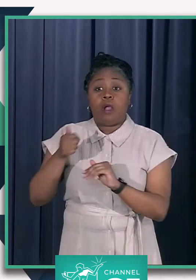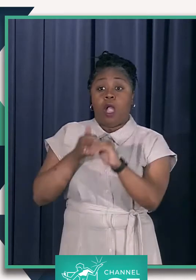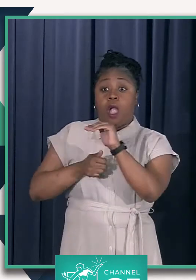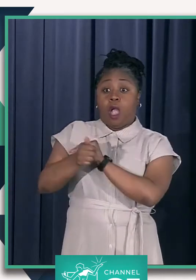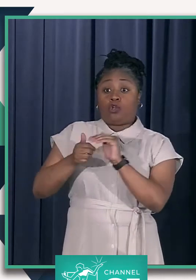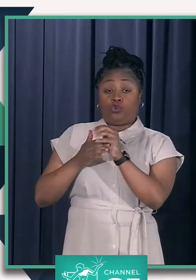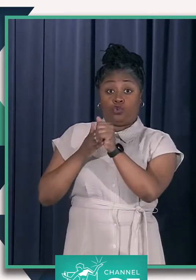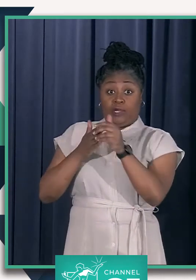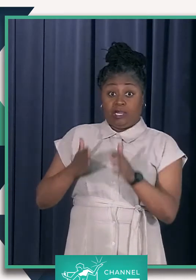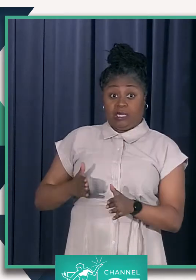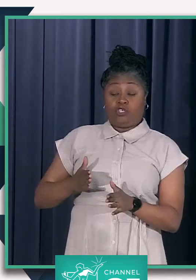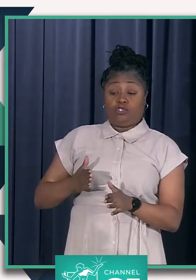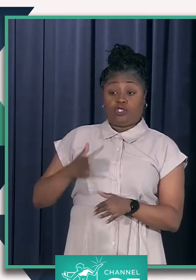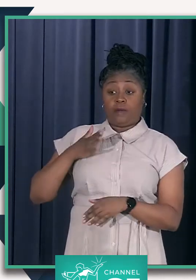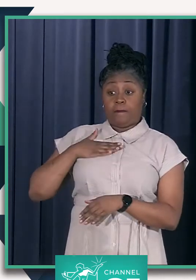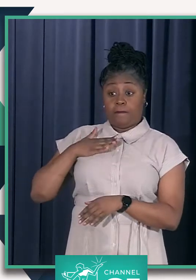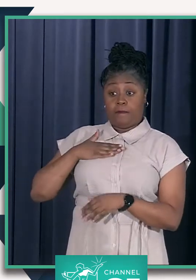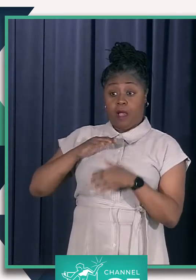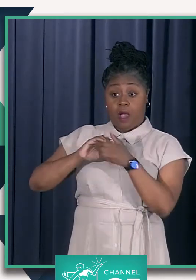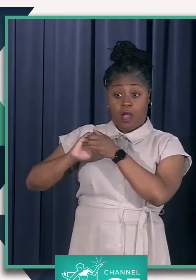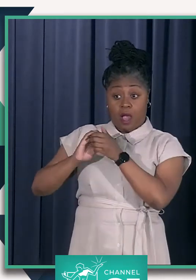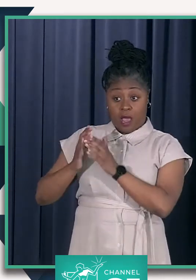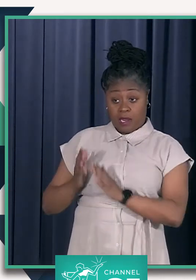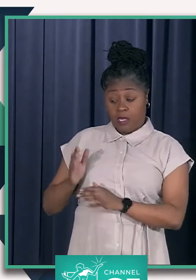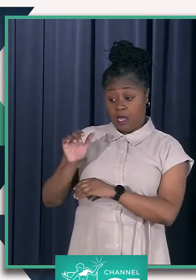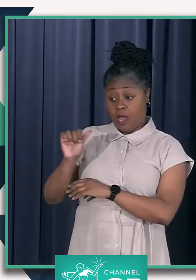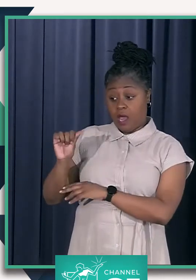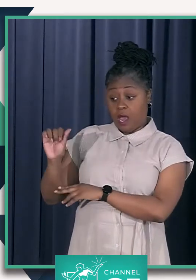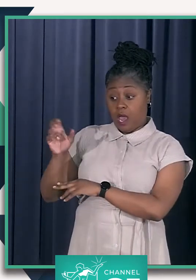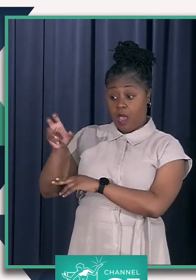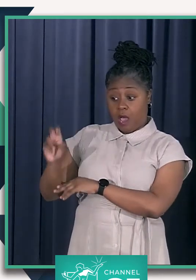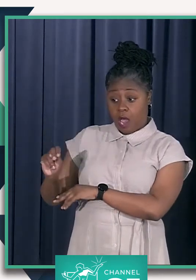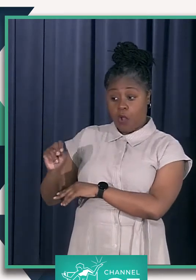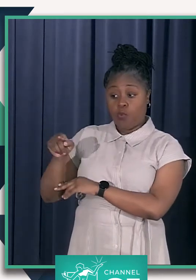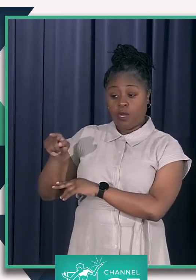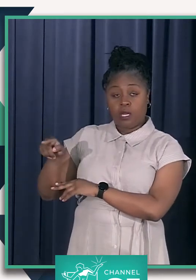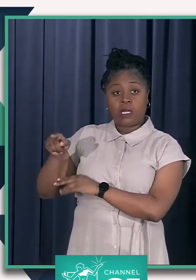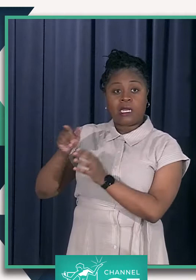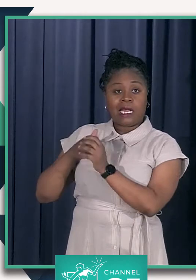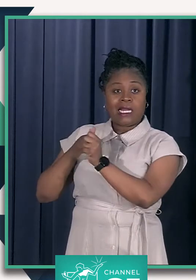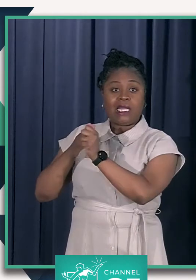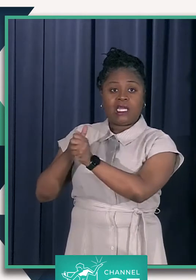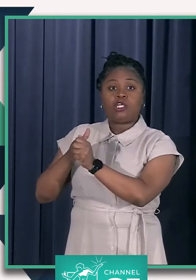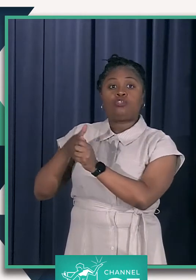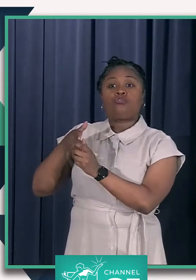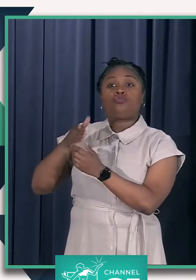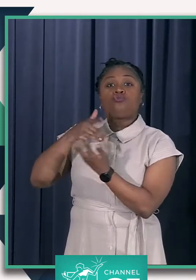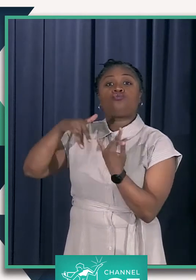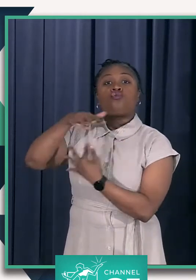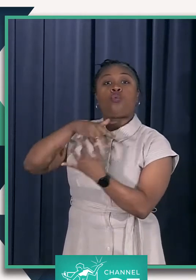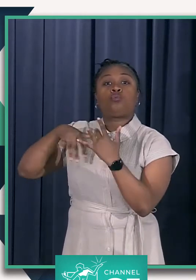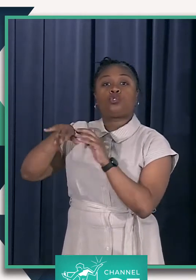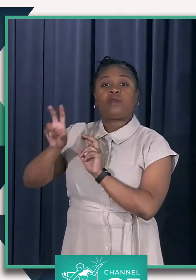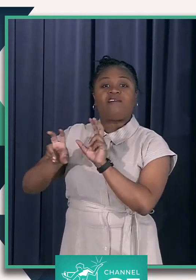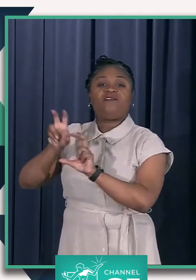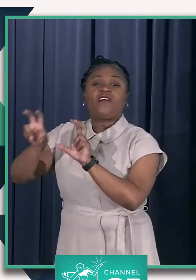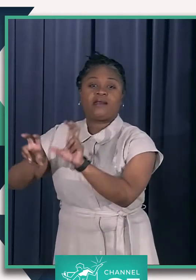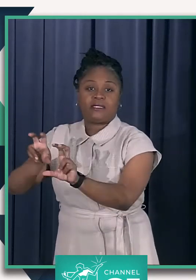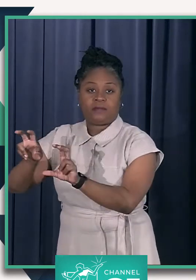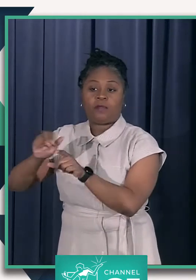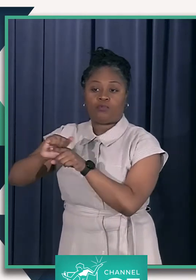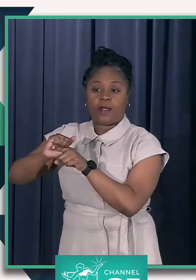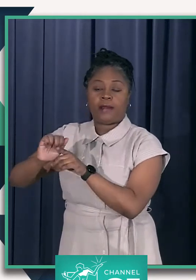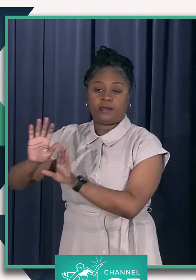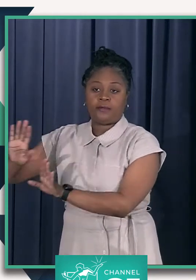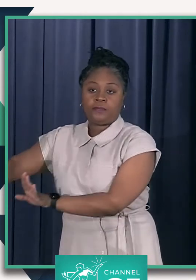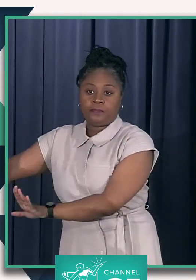my colleague, Aaron Siebert, who leads our social investment practice at the Kresge Foundation, we're very pleased to be able to join